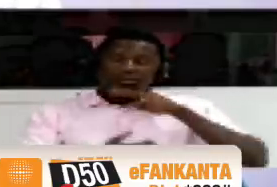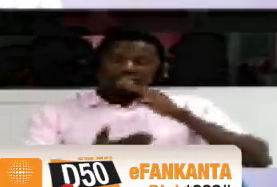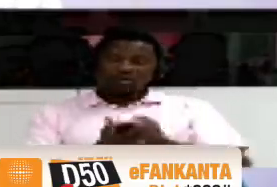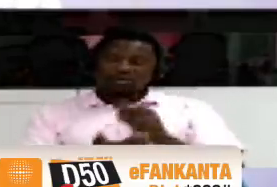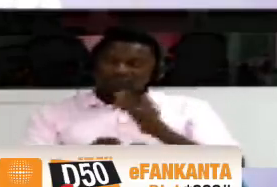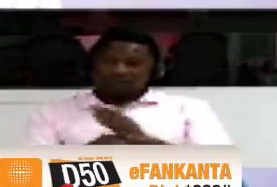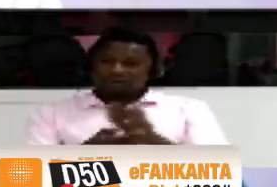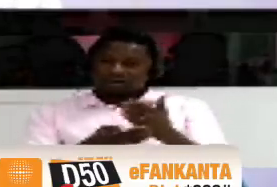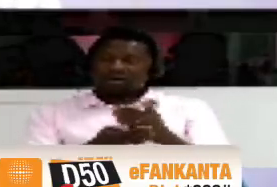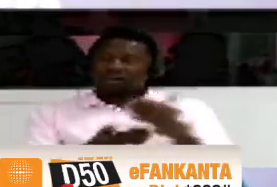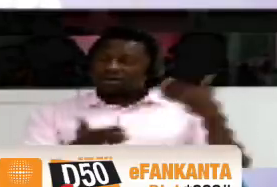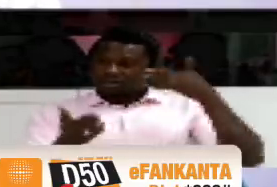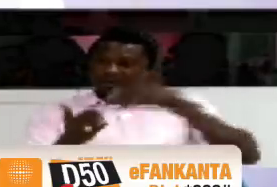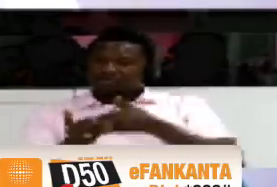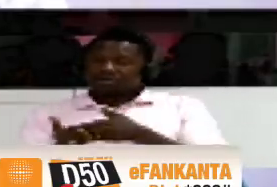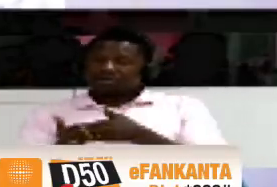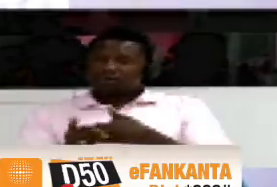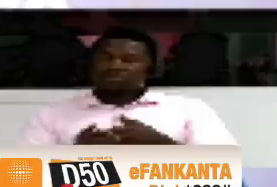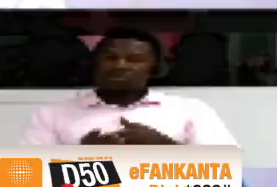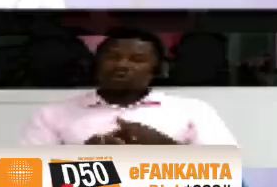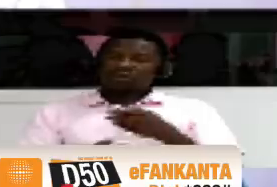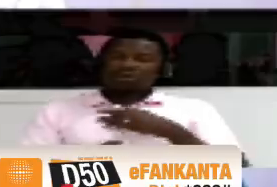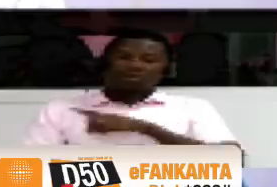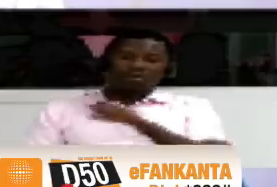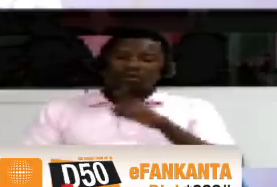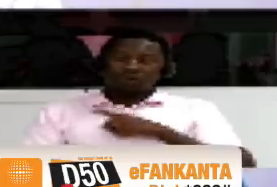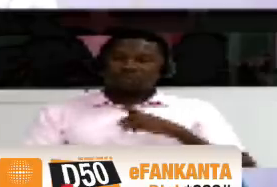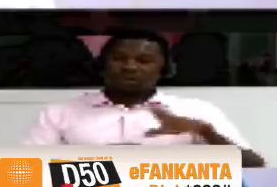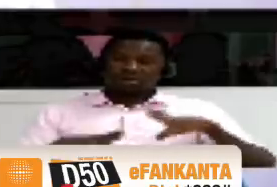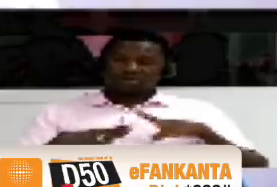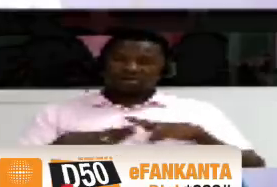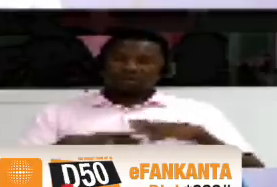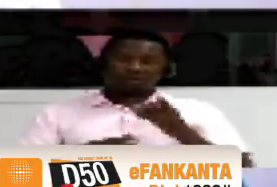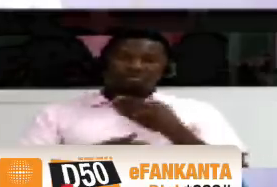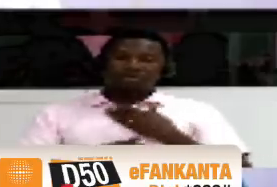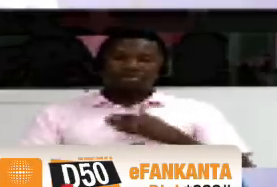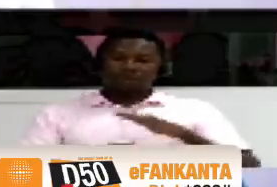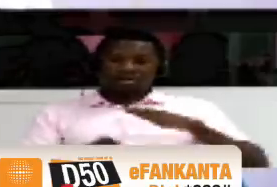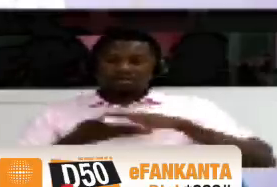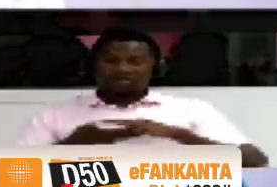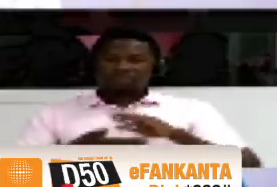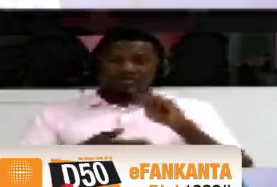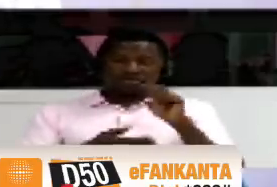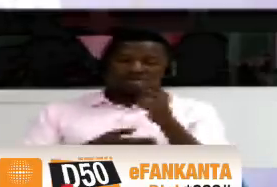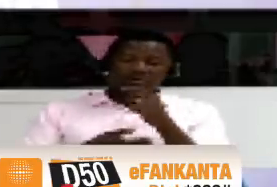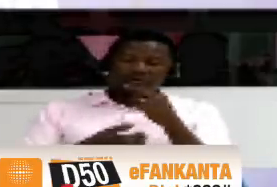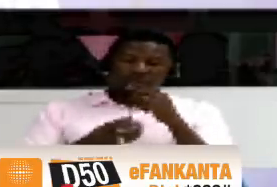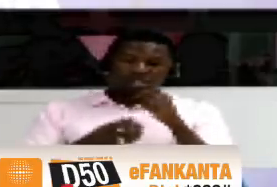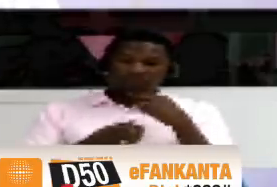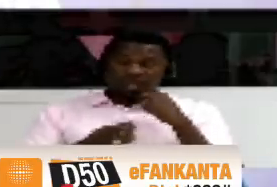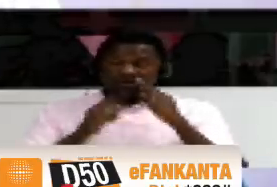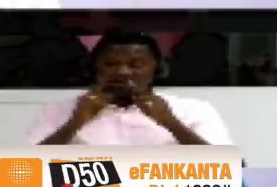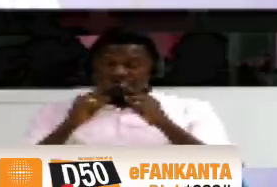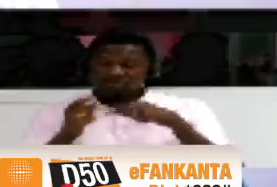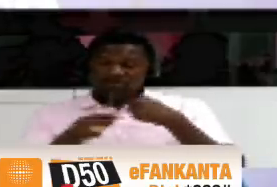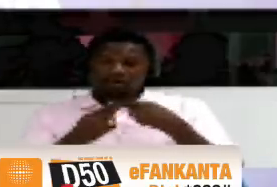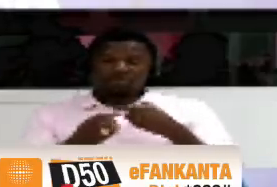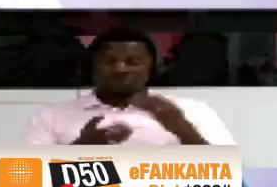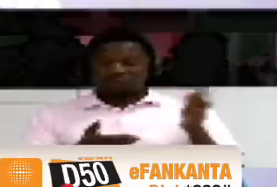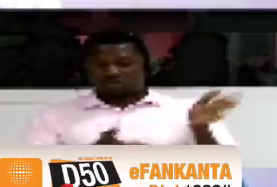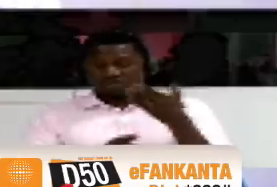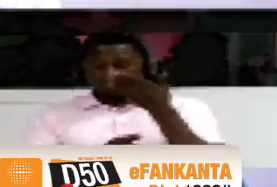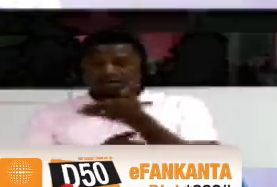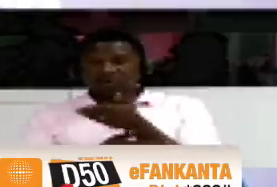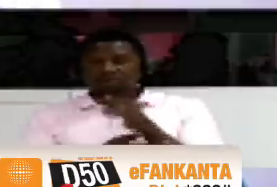arrived, we found they were already ready because he must have received news of our coming, because Kaka Isanyang